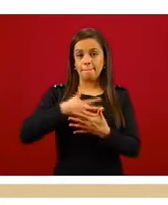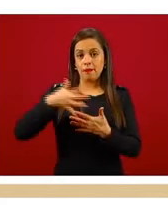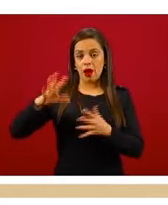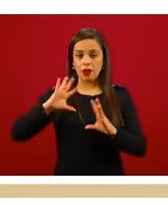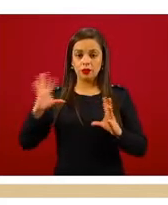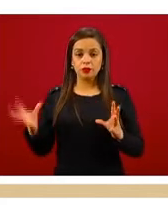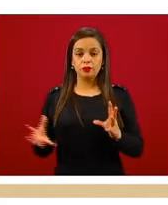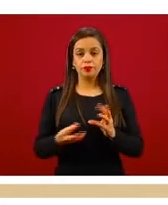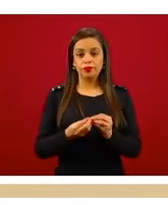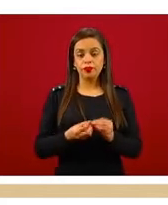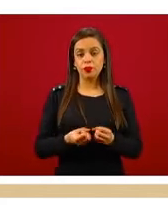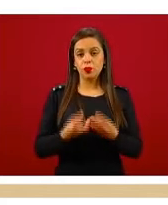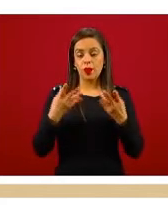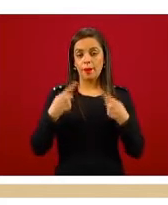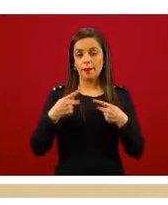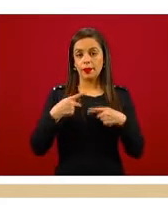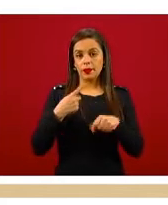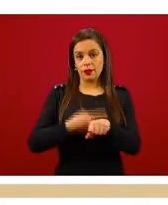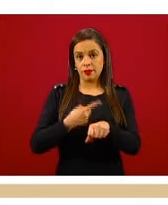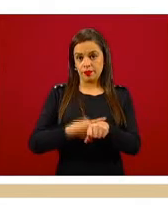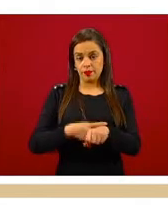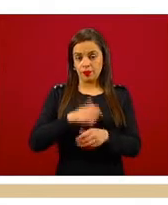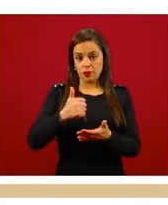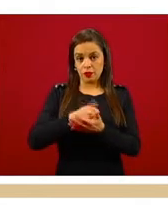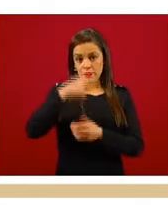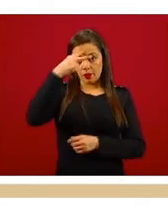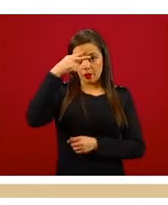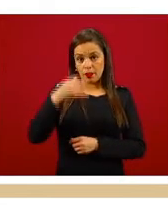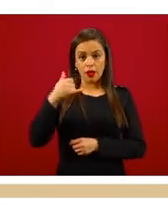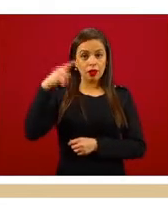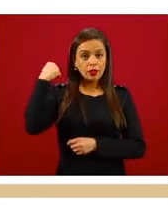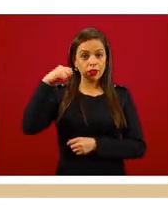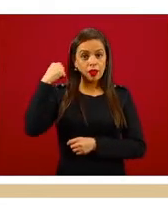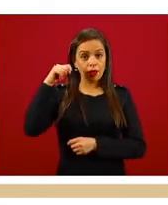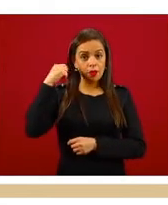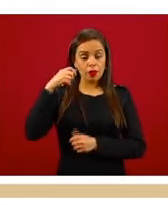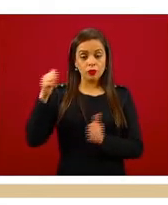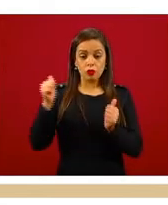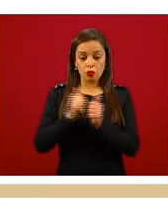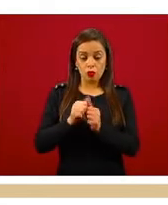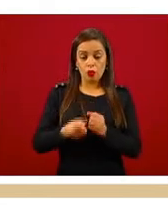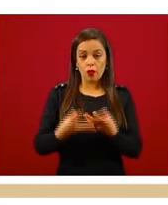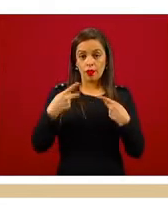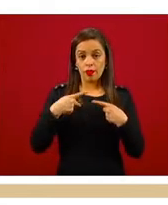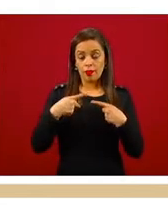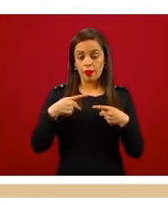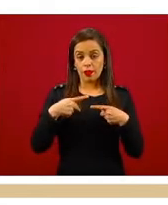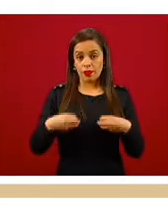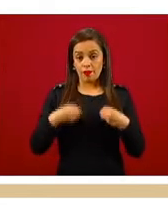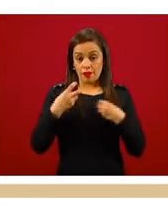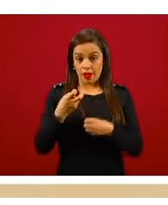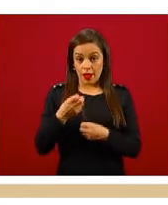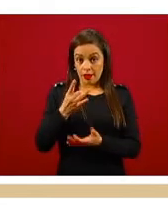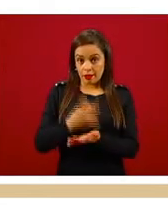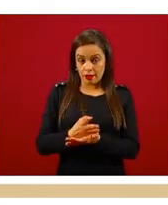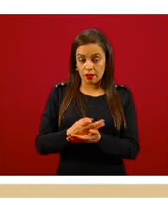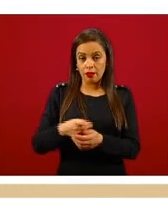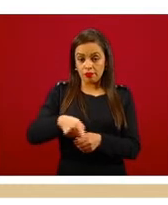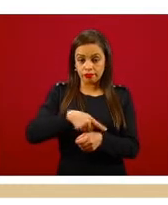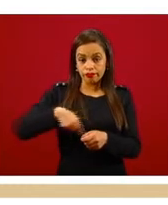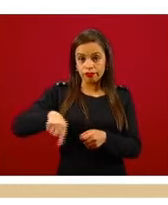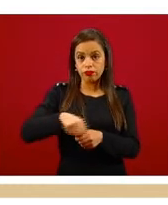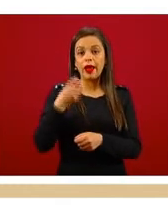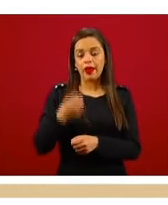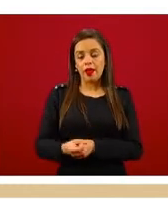different entities that are facing these cumulative cases. Mexico City heading the chart, and then Tabasco,